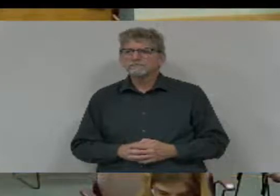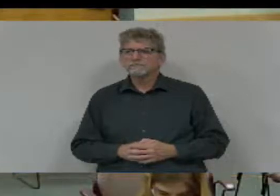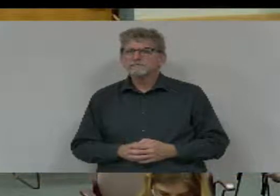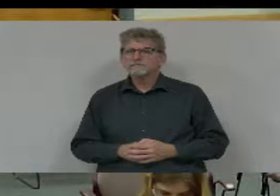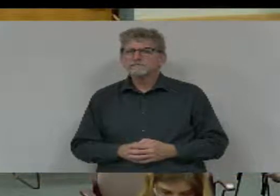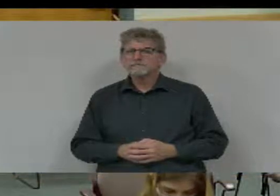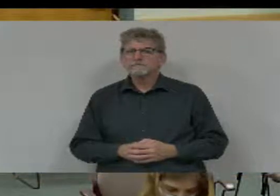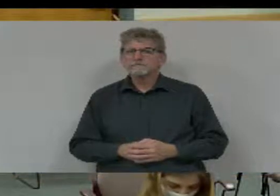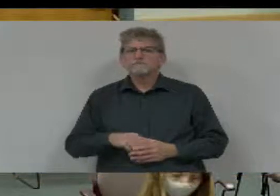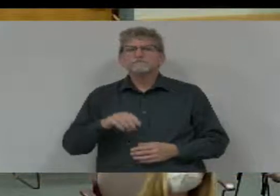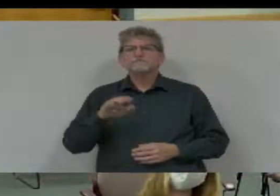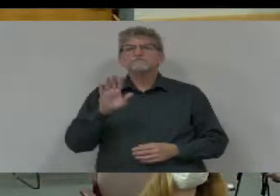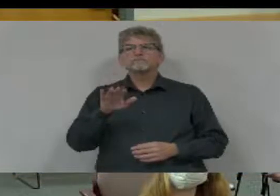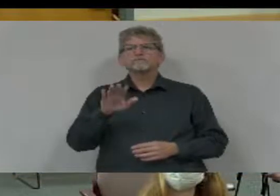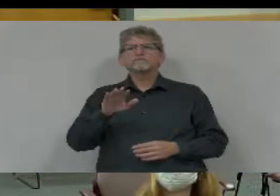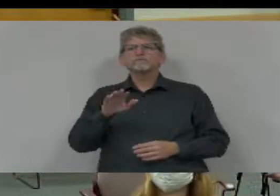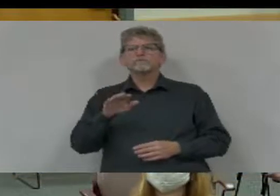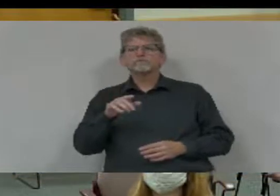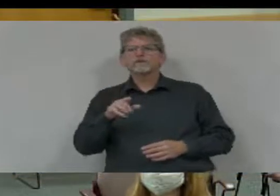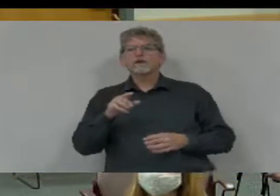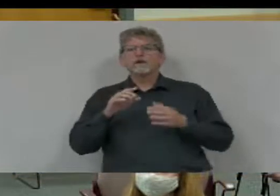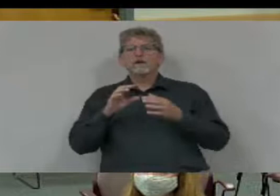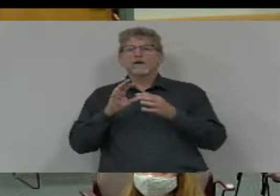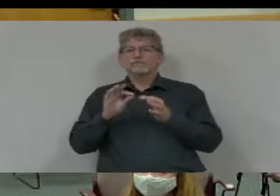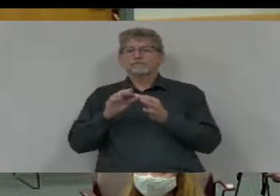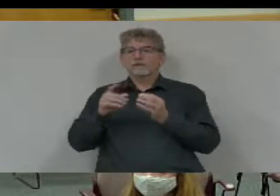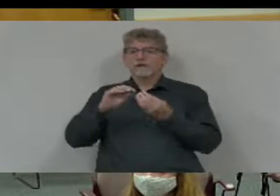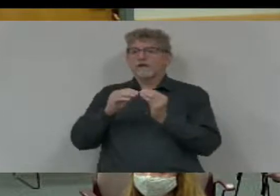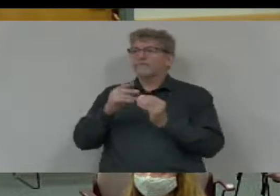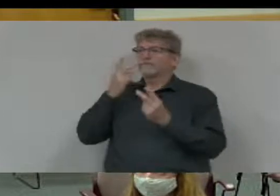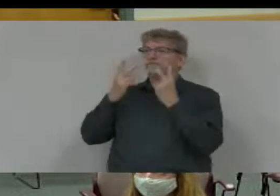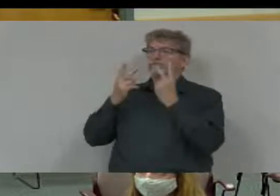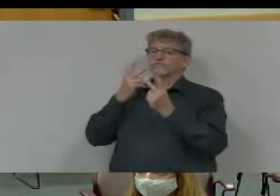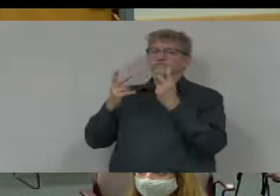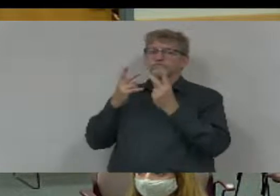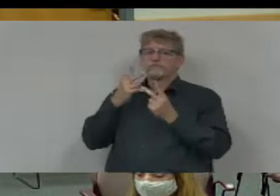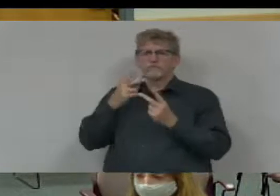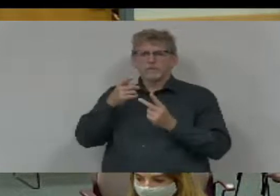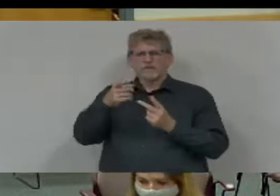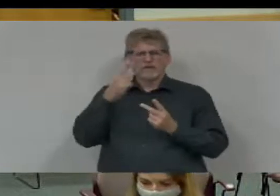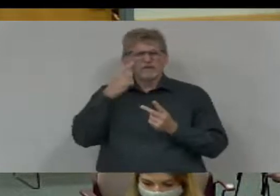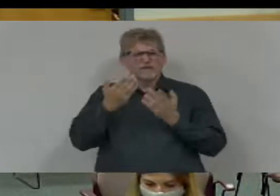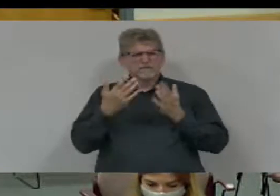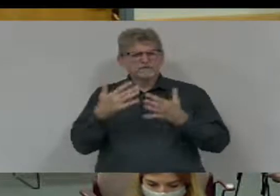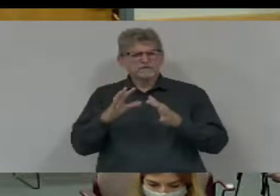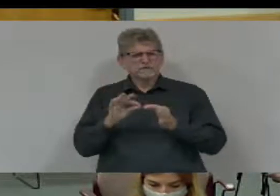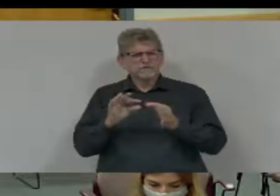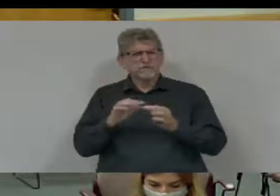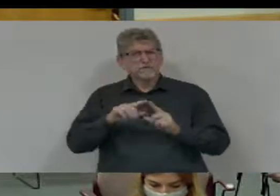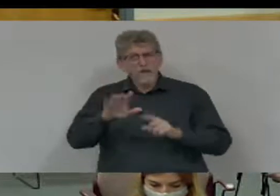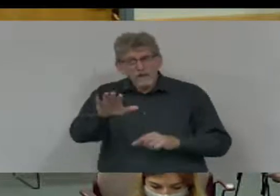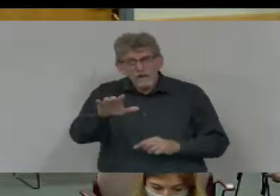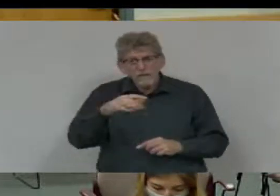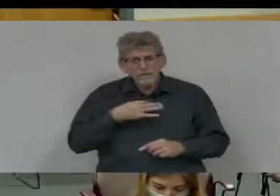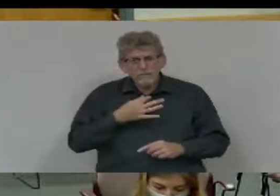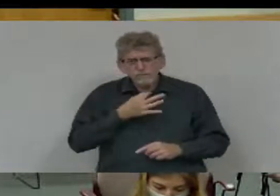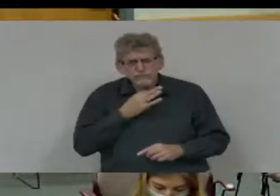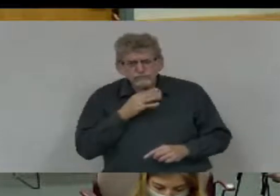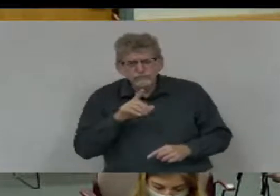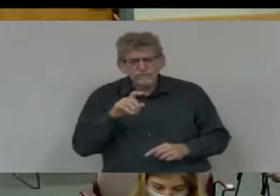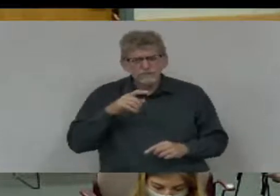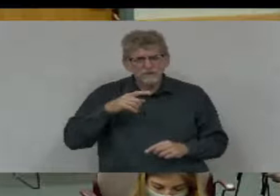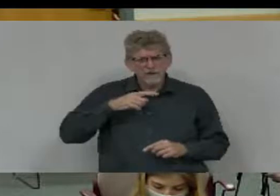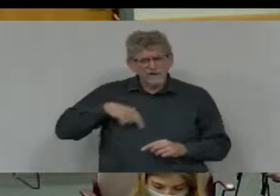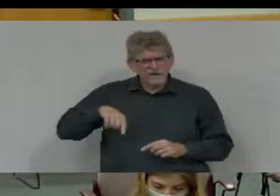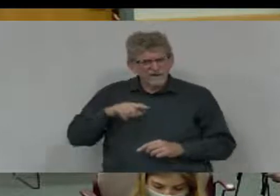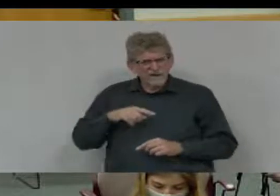So based on the numbers that we're seeing, you know, I think you're kind of already alluding to this, but are we seeing, or in the beginning of another surge, and what